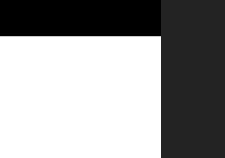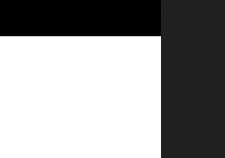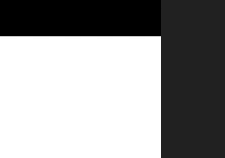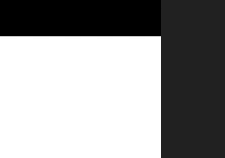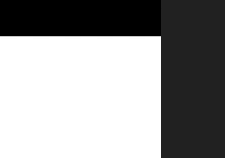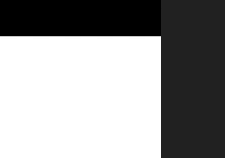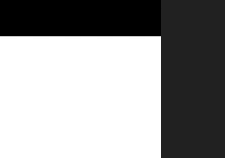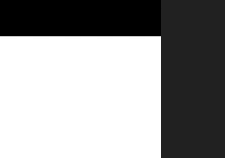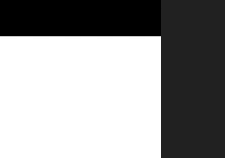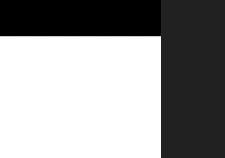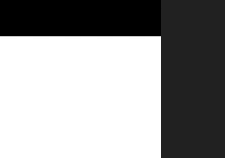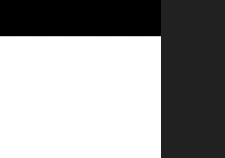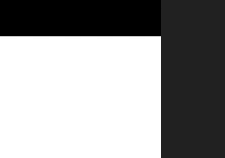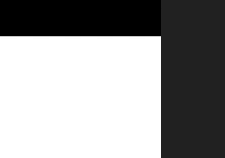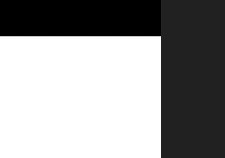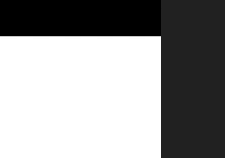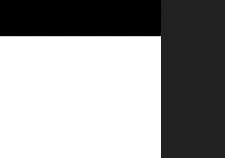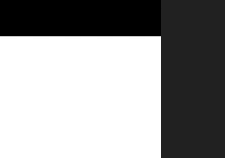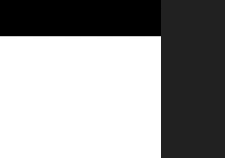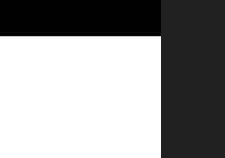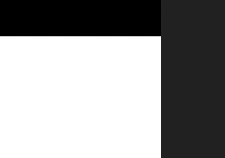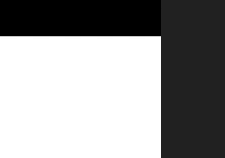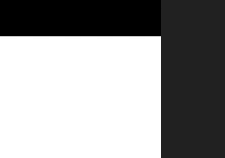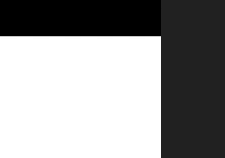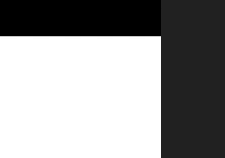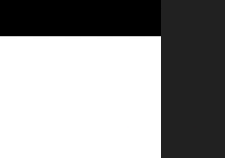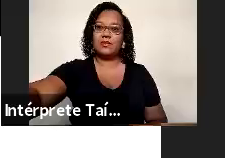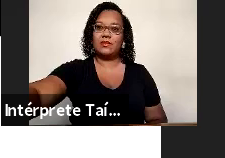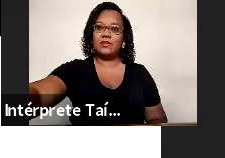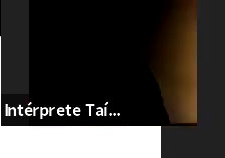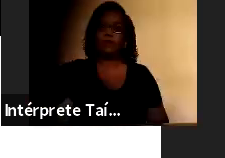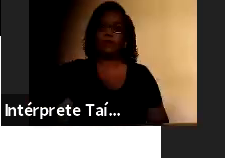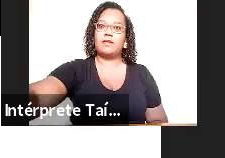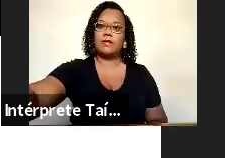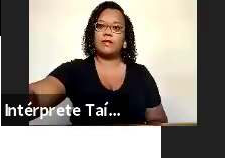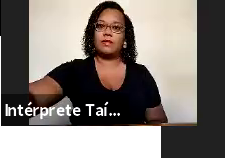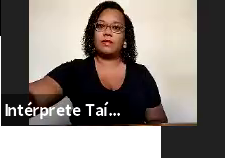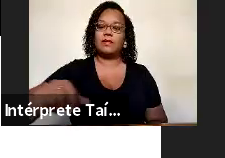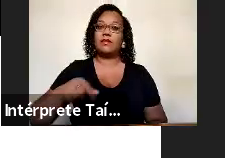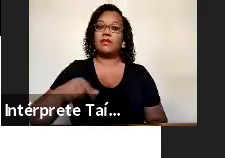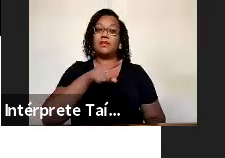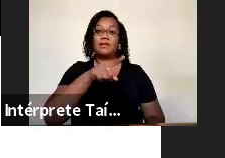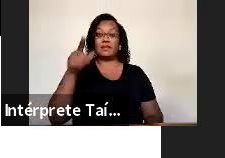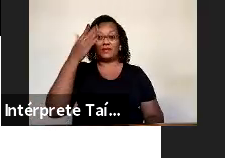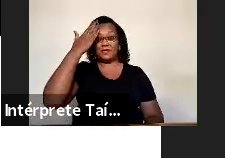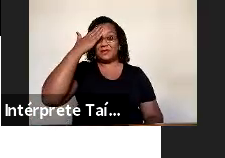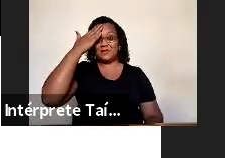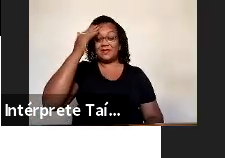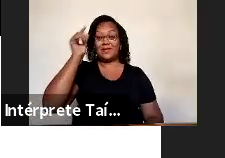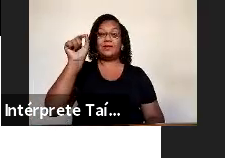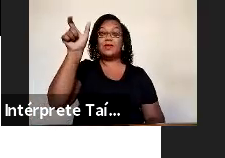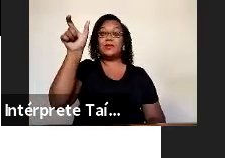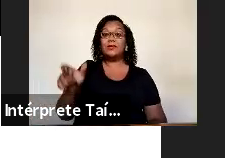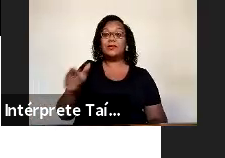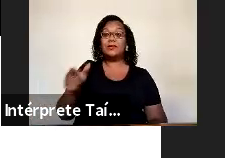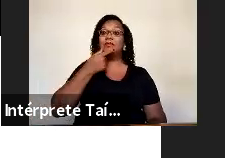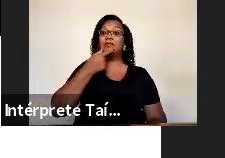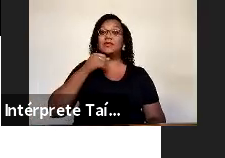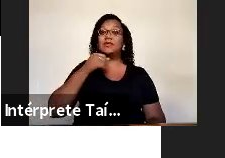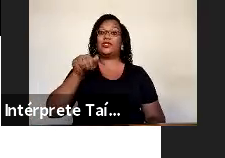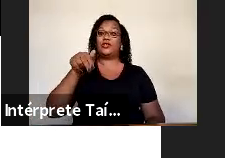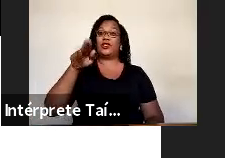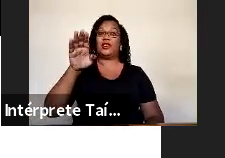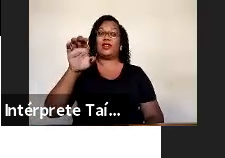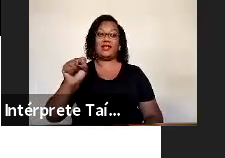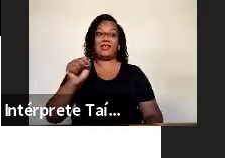Like Jacques Cousteau, I'm not sure if you guys know who he is, because certainly you're much younger than I am. So I decided